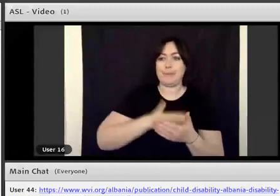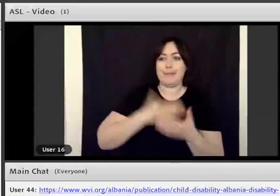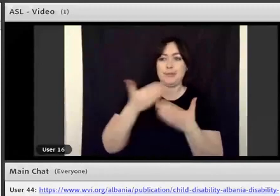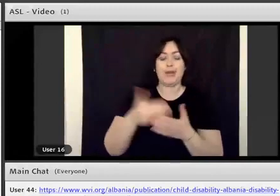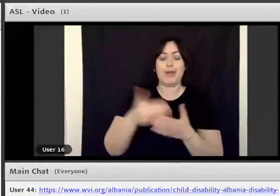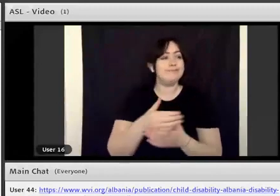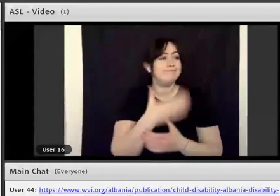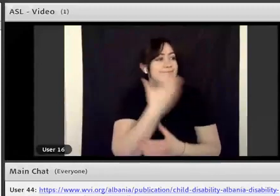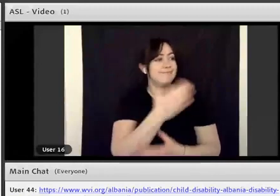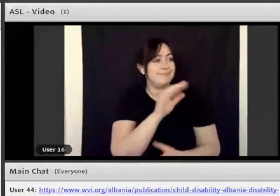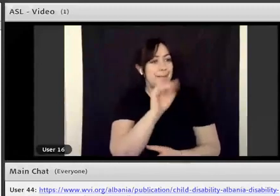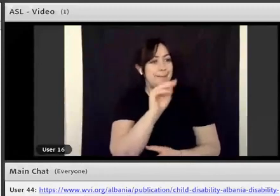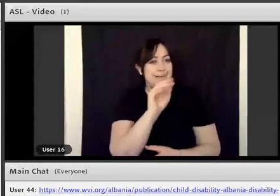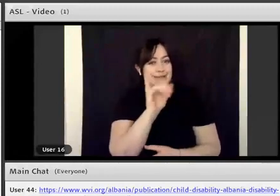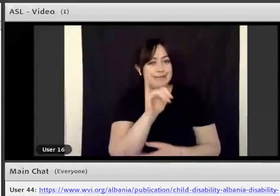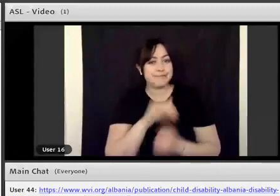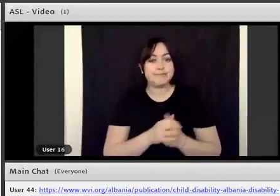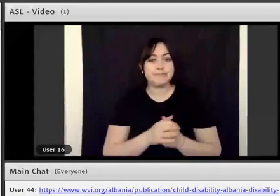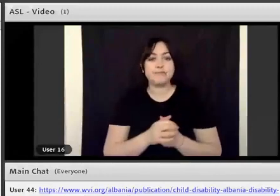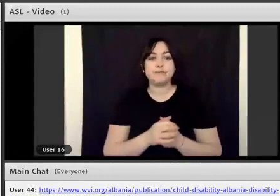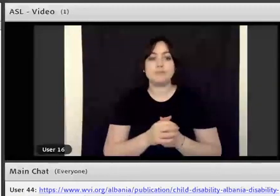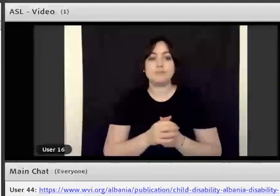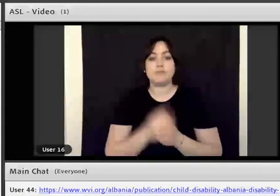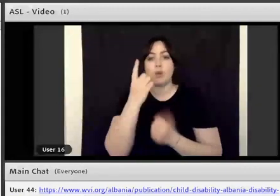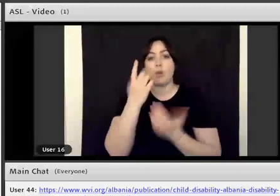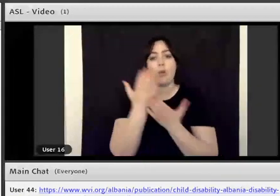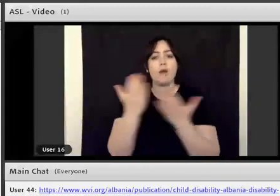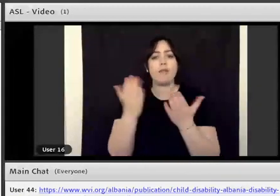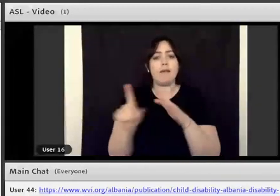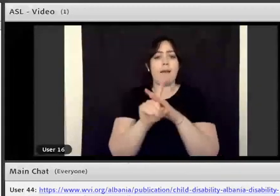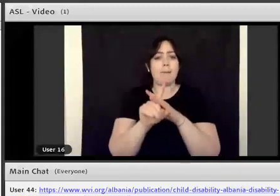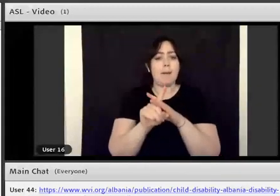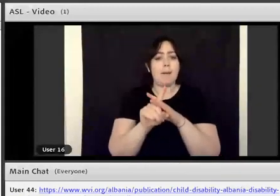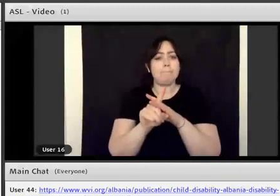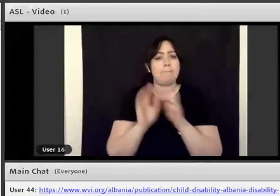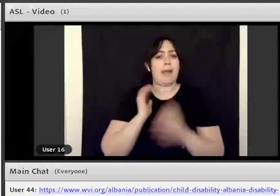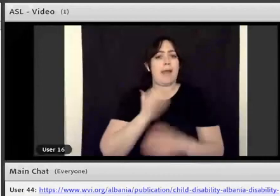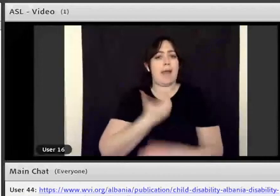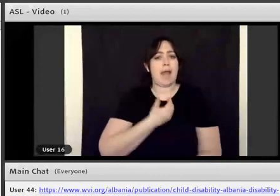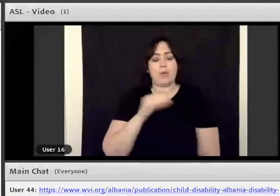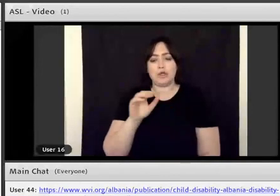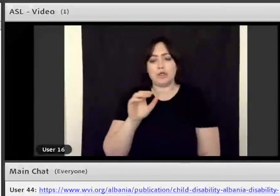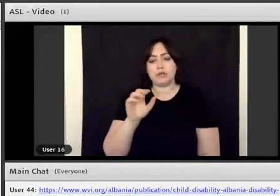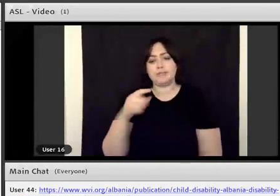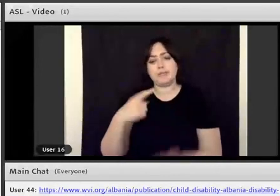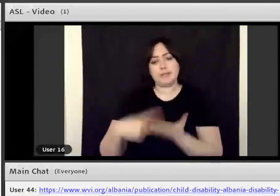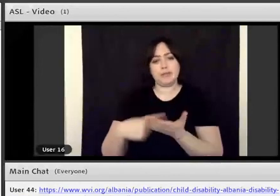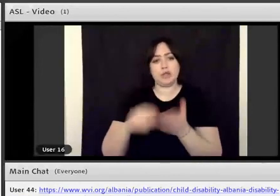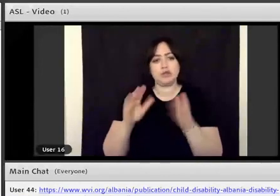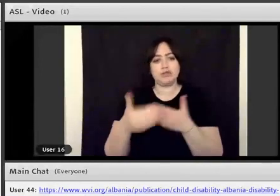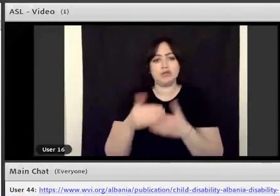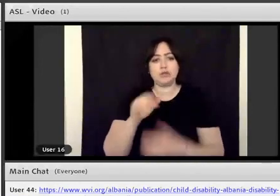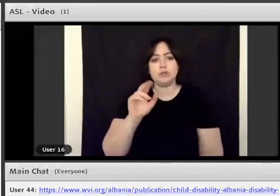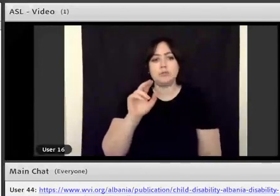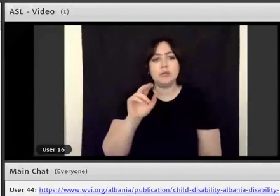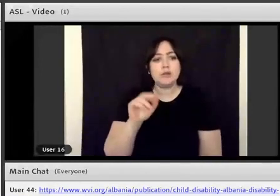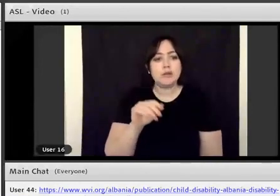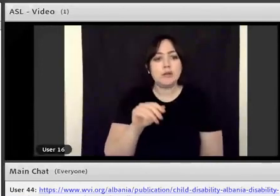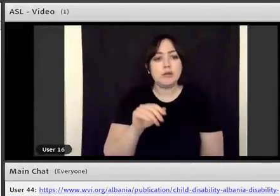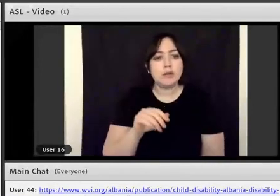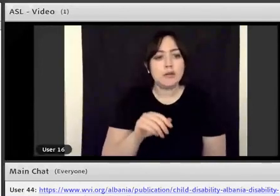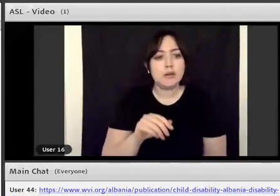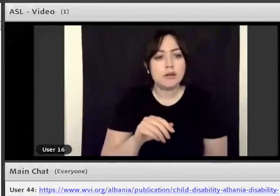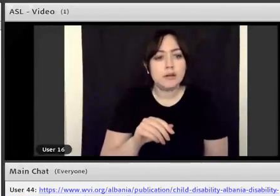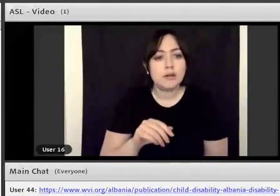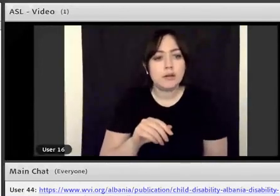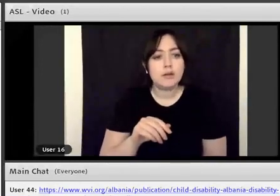Thanks, Mindy. One of the things that came up in our discussion room, and Nafisa just alluded to this in the chat box, was